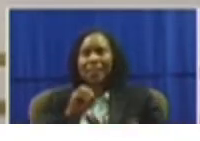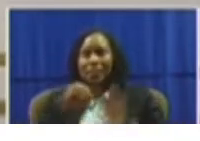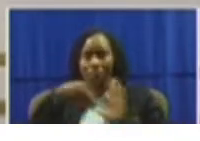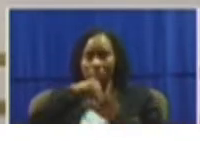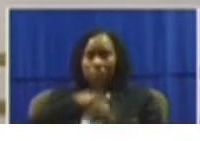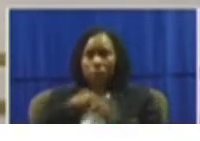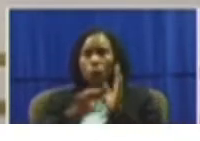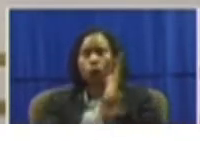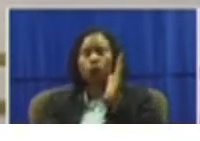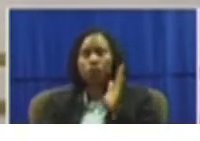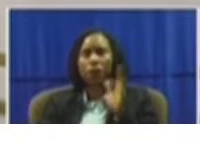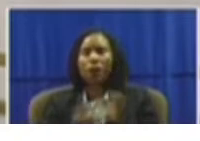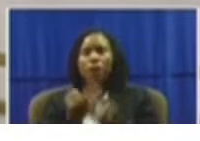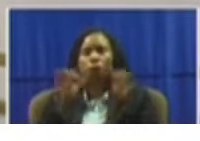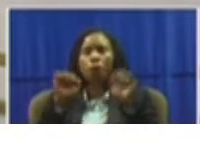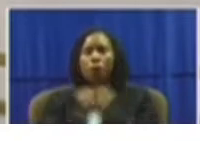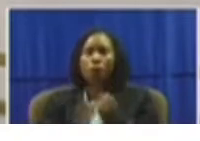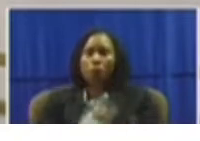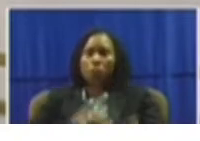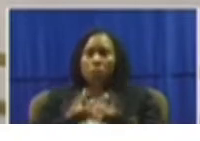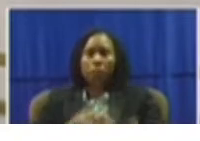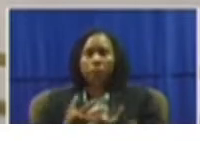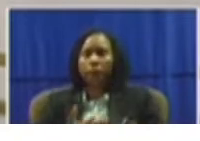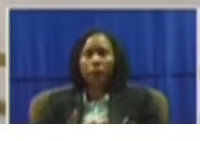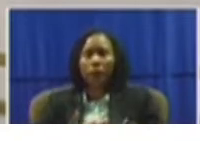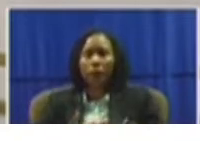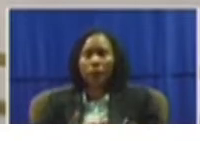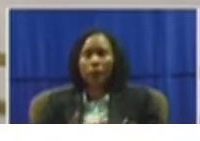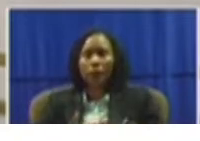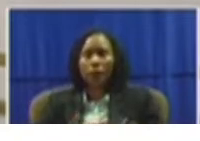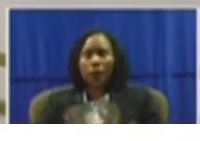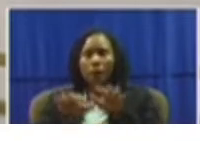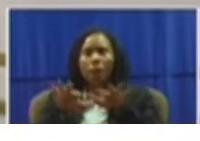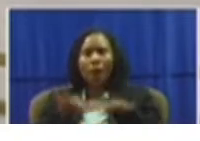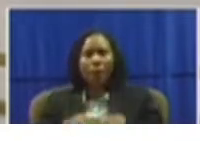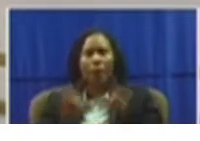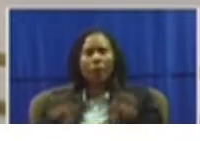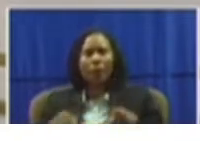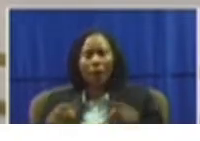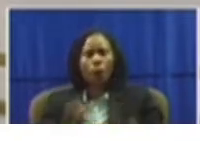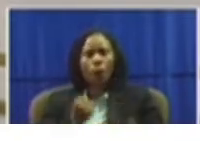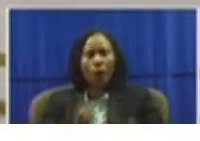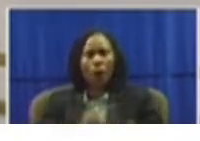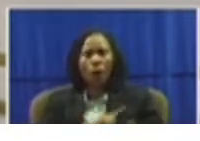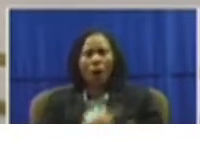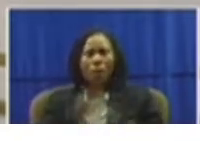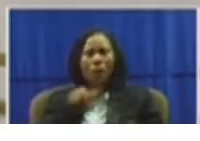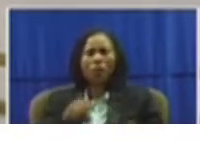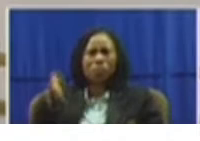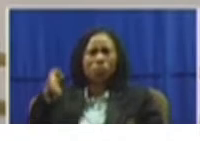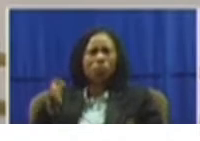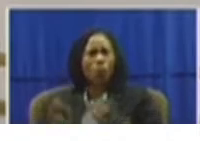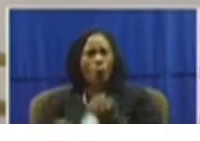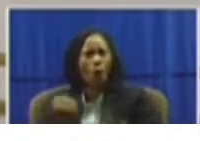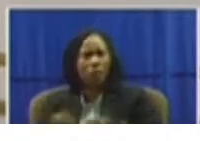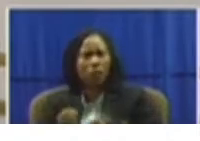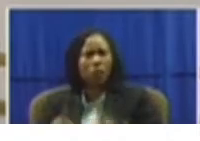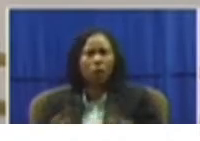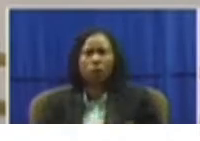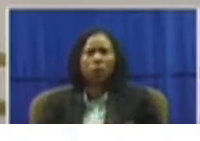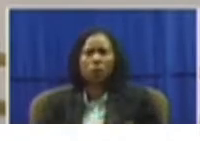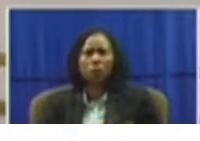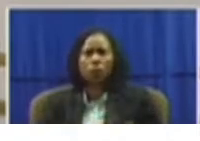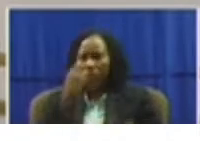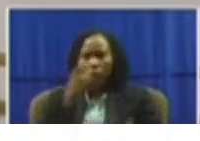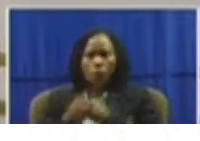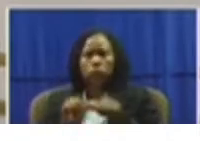expression. We cannot have a situation where Parliament cannot function because somebody has gone off to court. It can't be like that. We have to proceed with our